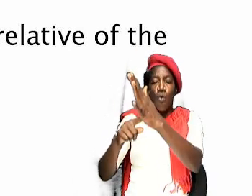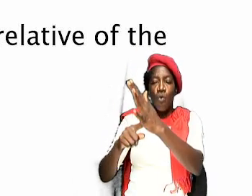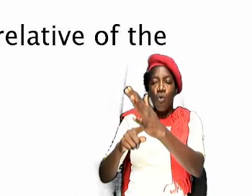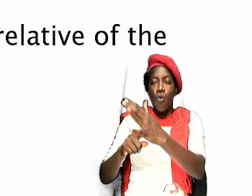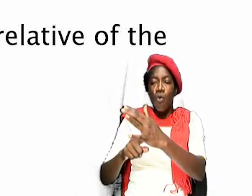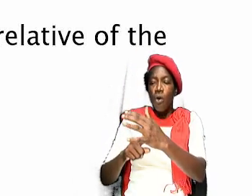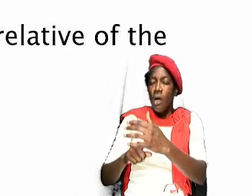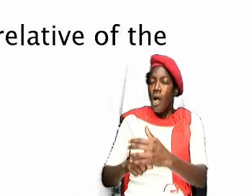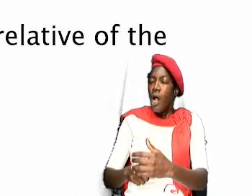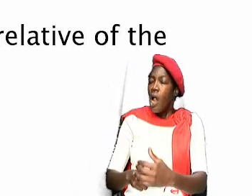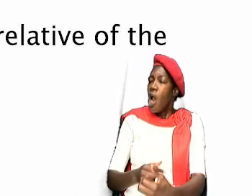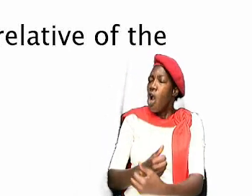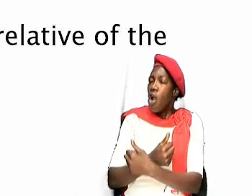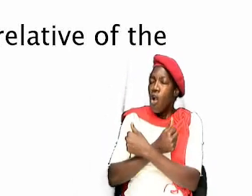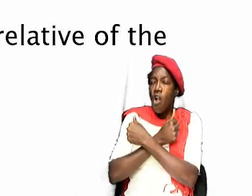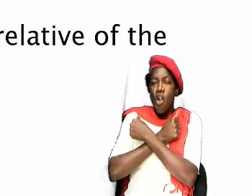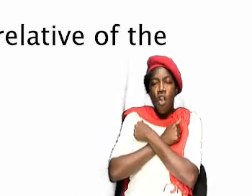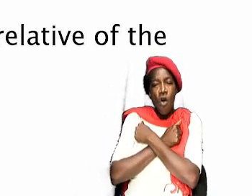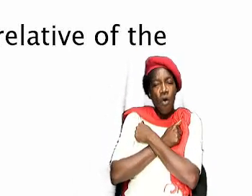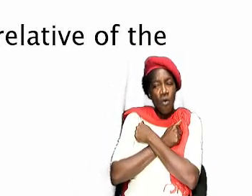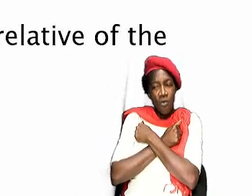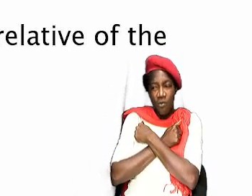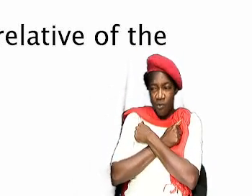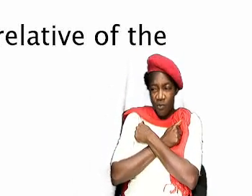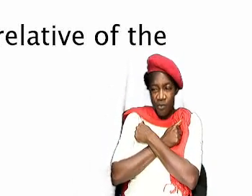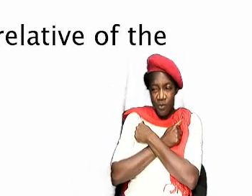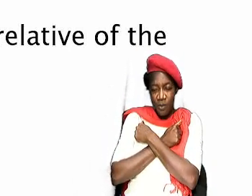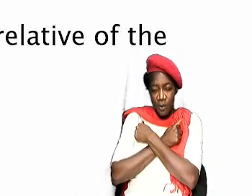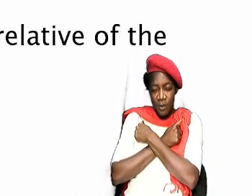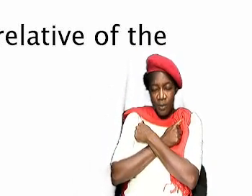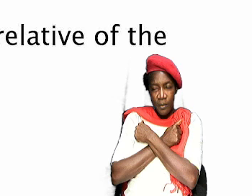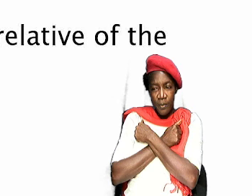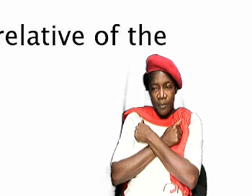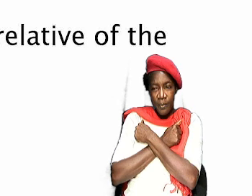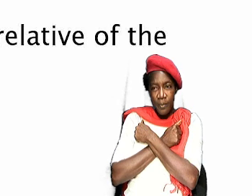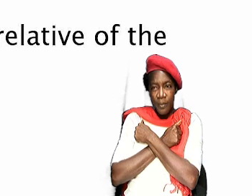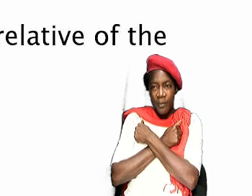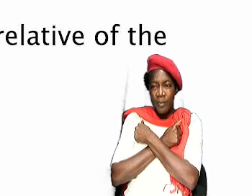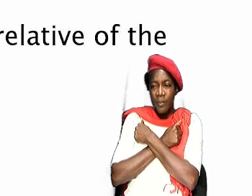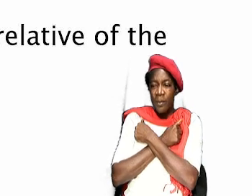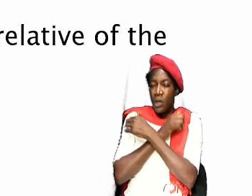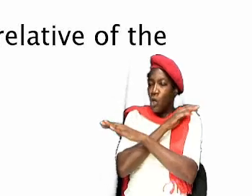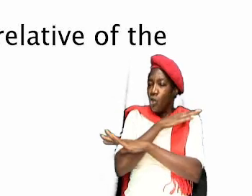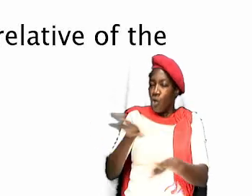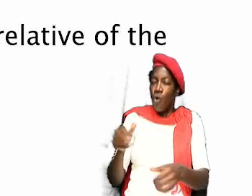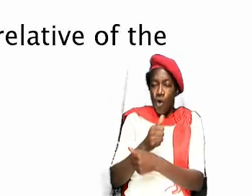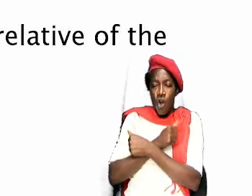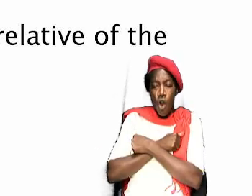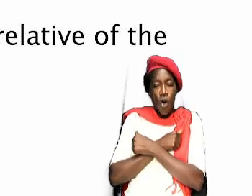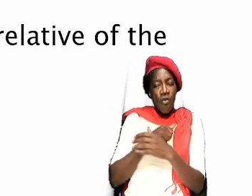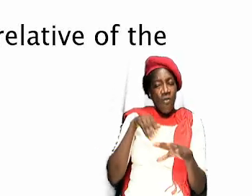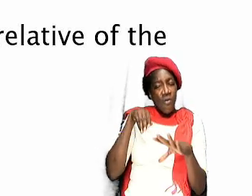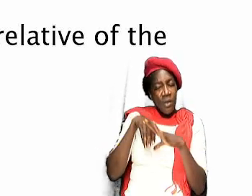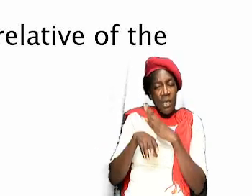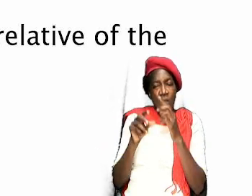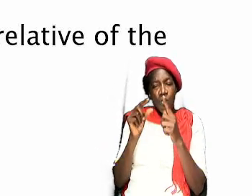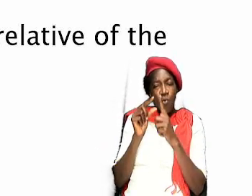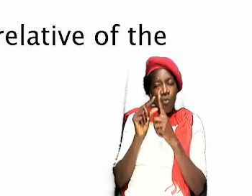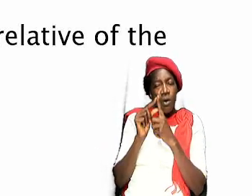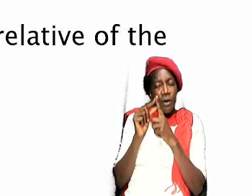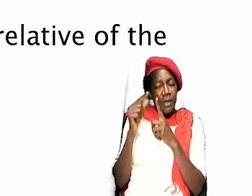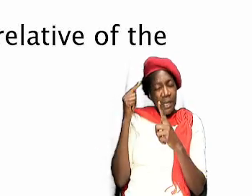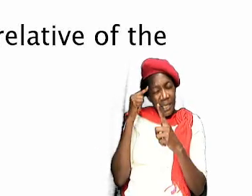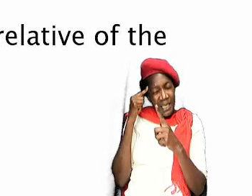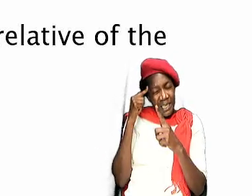covenant love that John described. Let us not love in words or talk, but